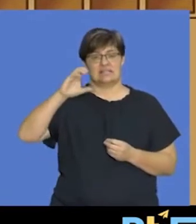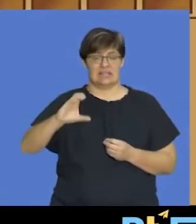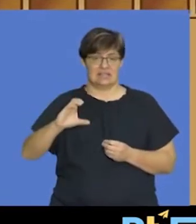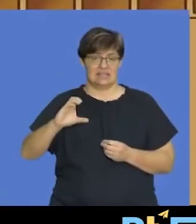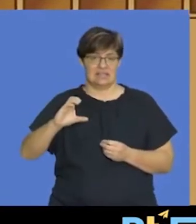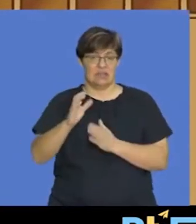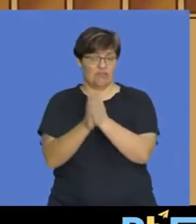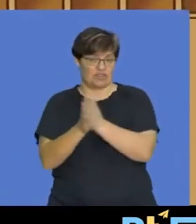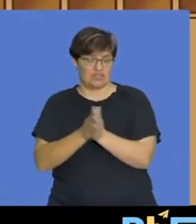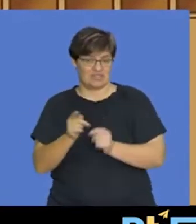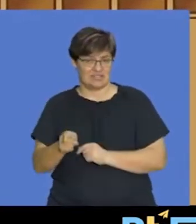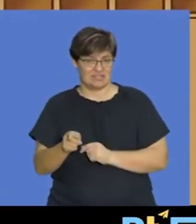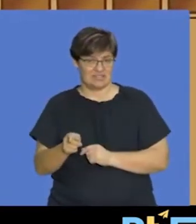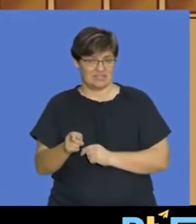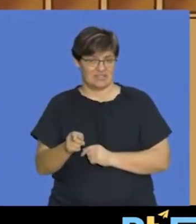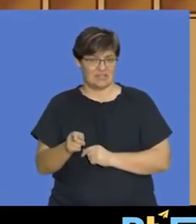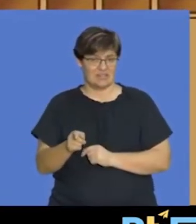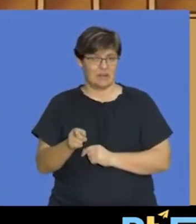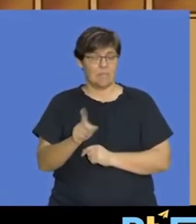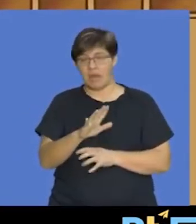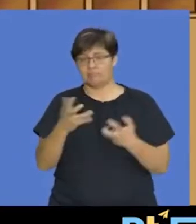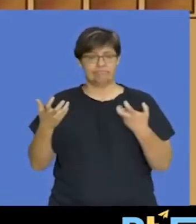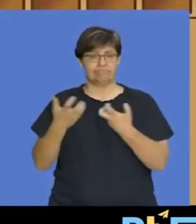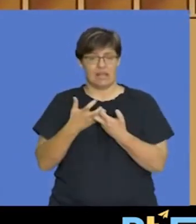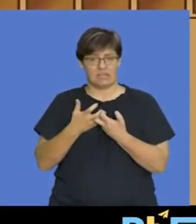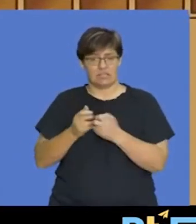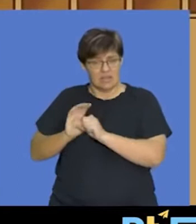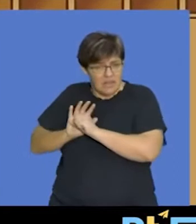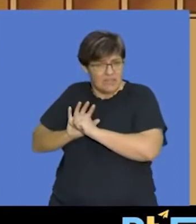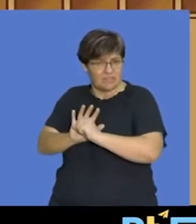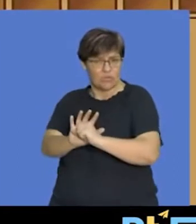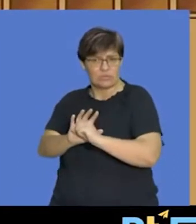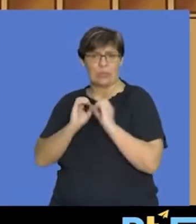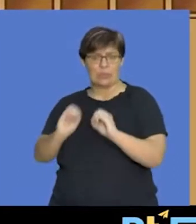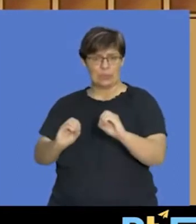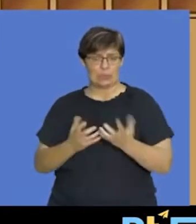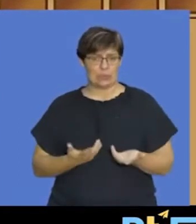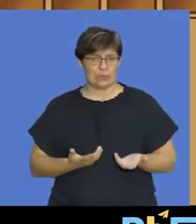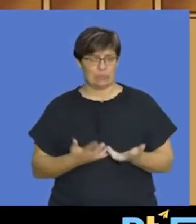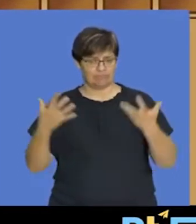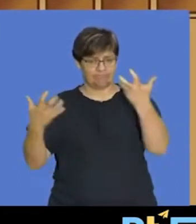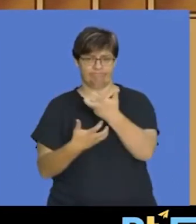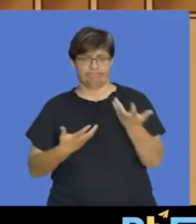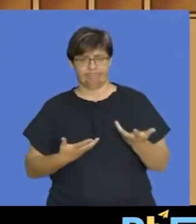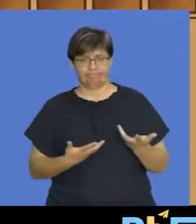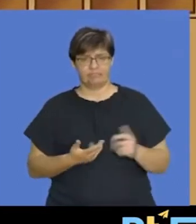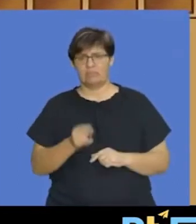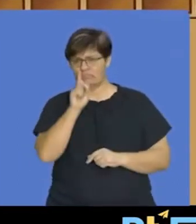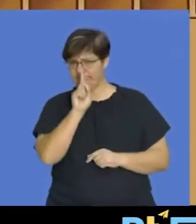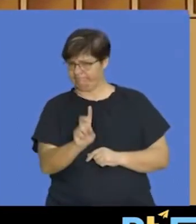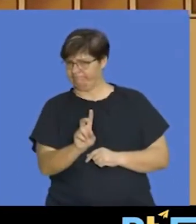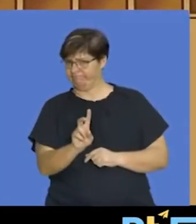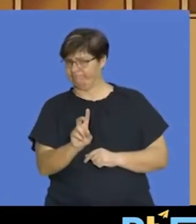But kinetic friction doesn't match the applied force. So now we've got to look at